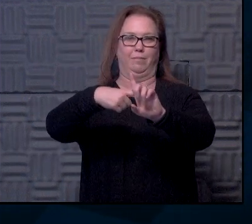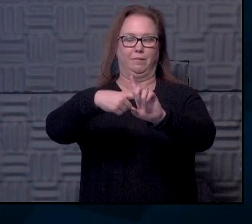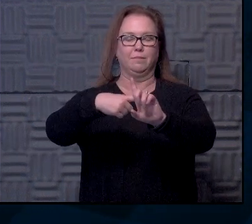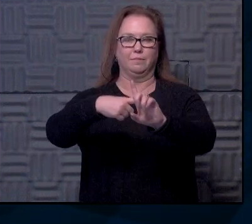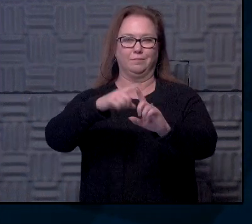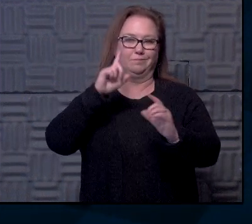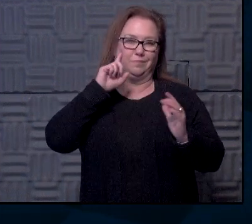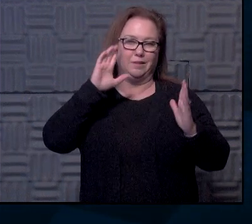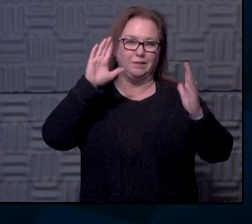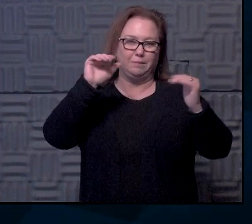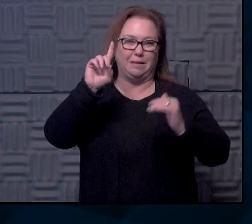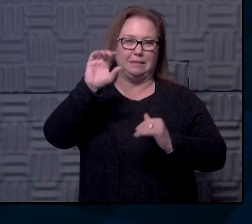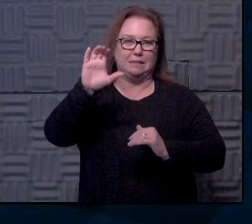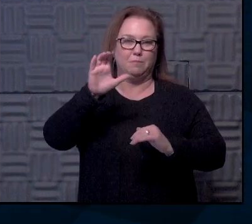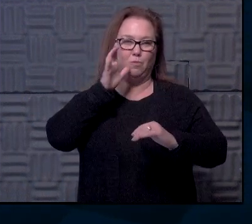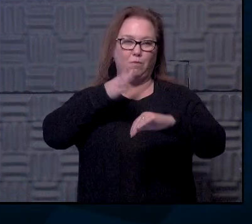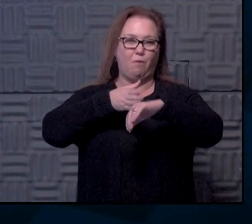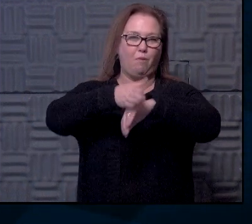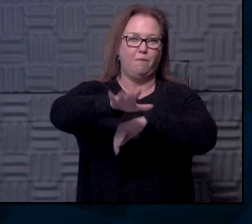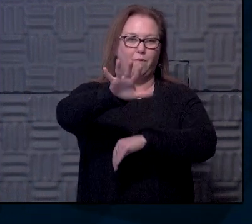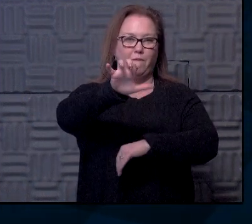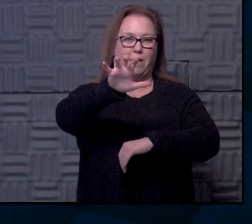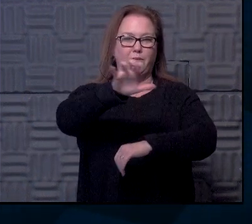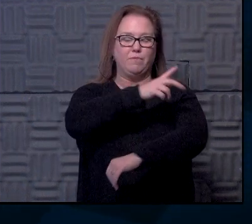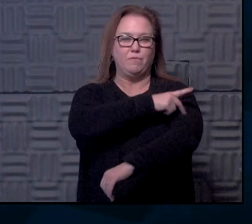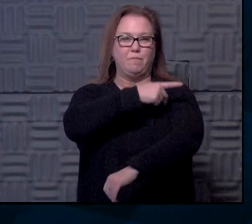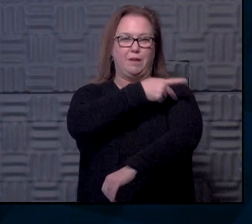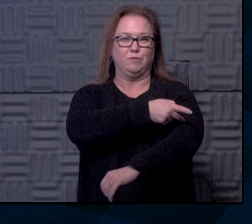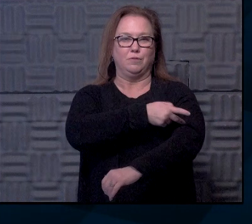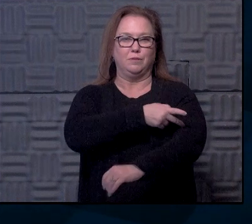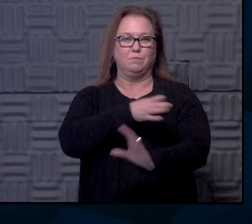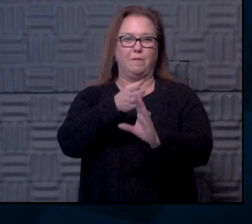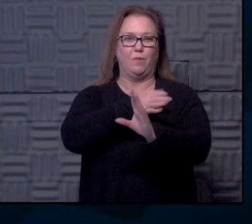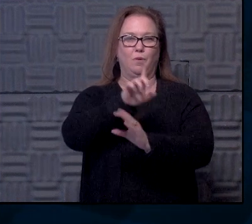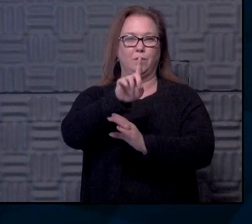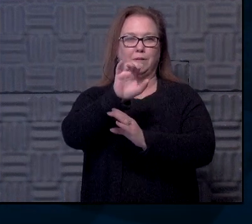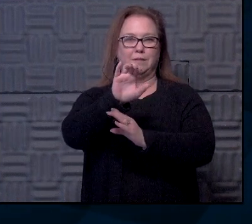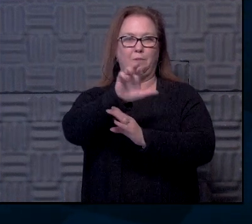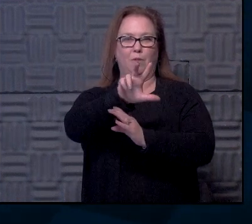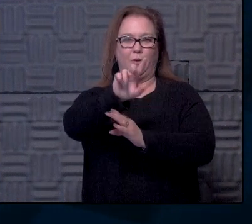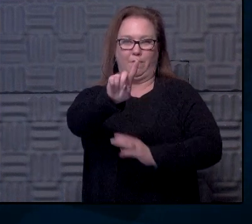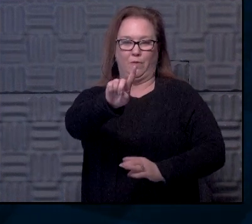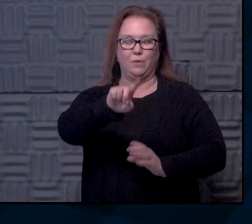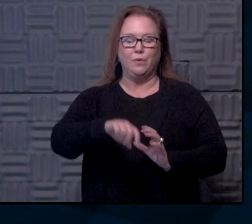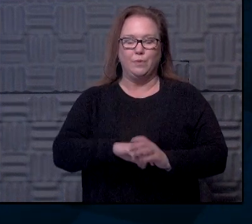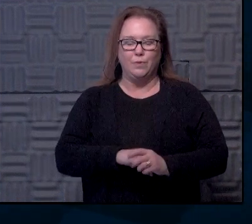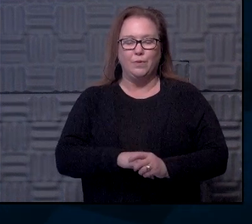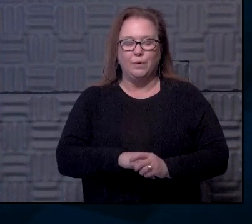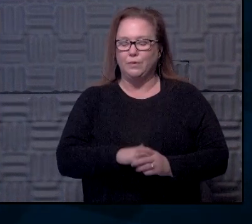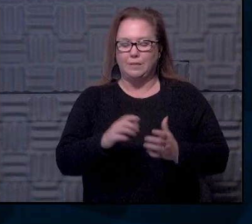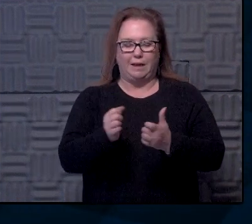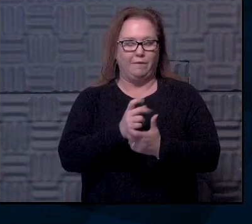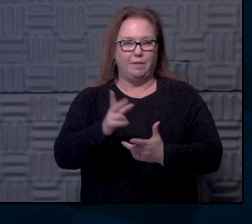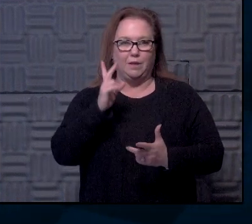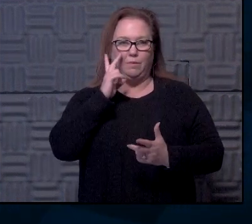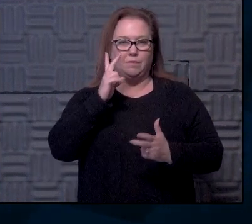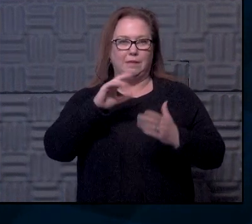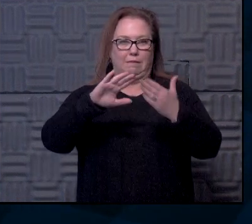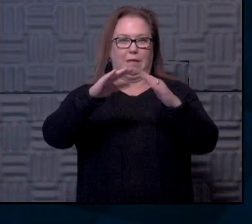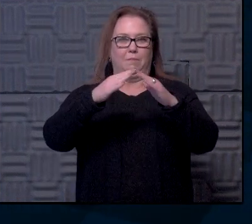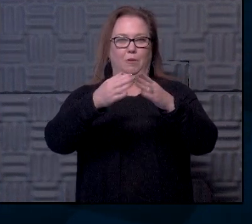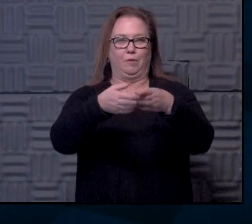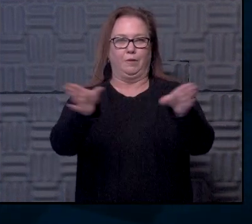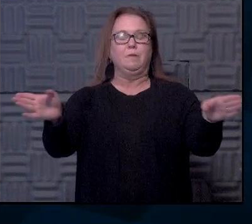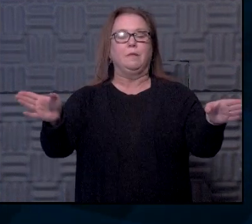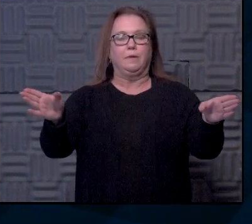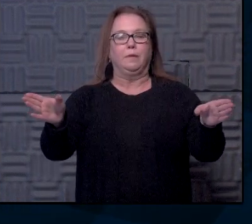hit or exceed 500 before the end of the month, based on all signs that we see across the community. So